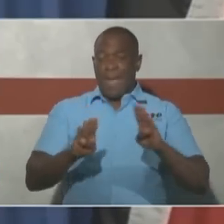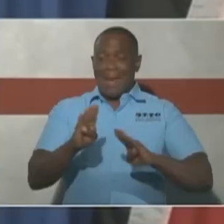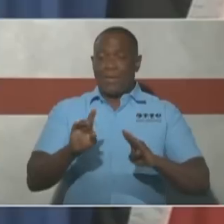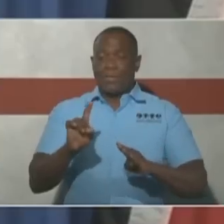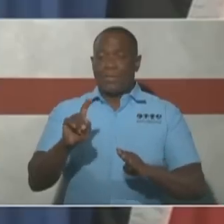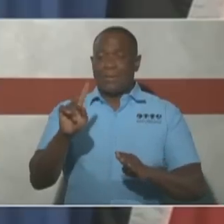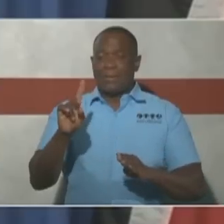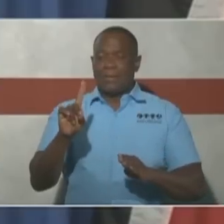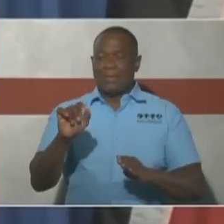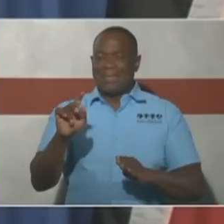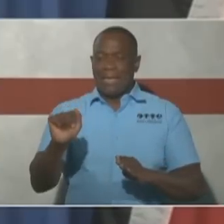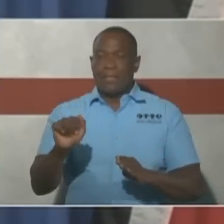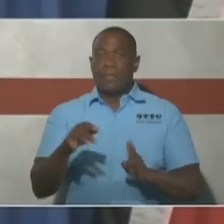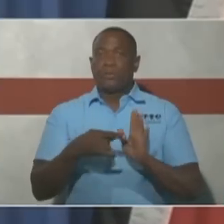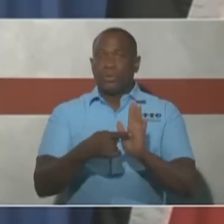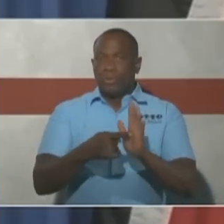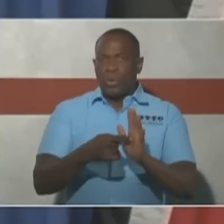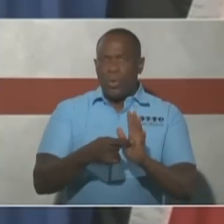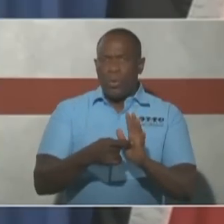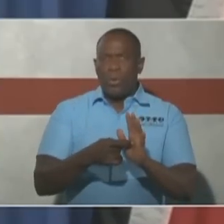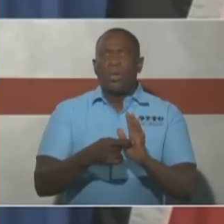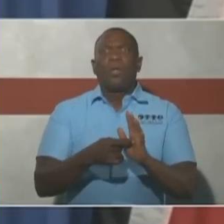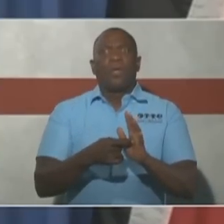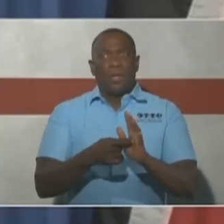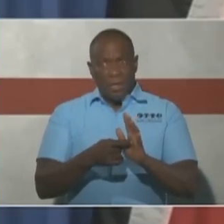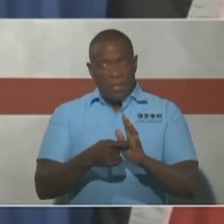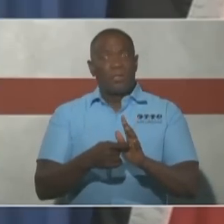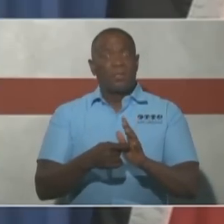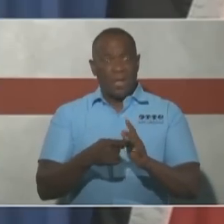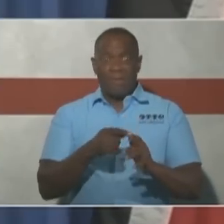variants, is